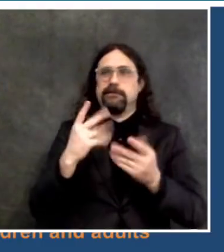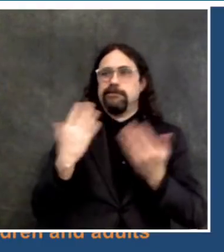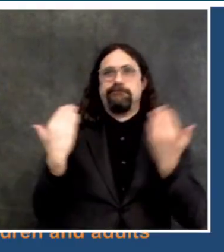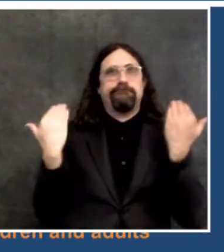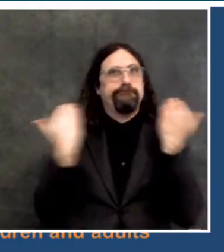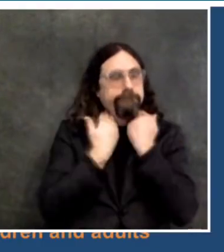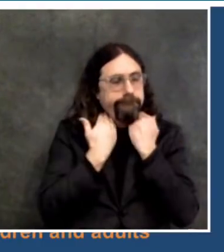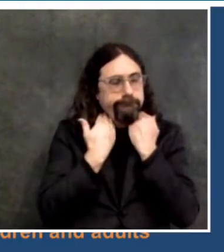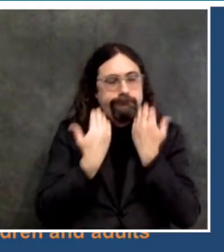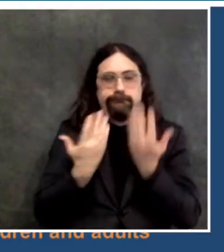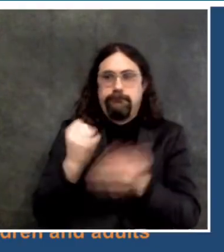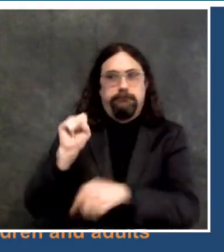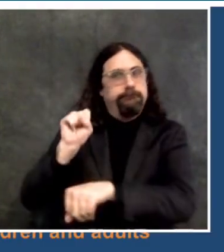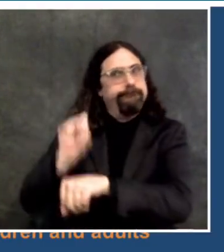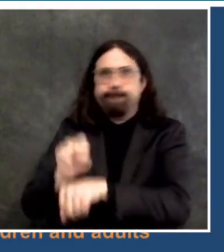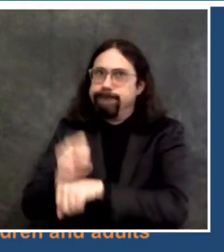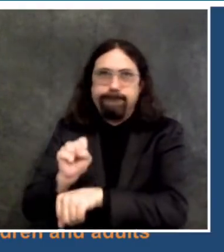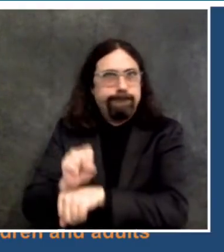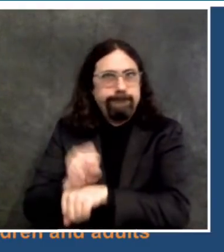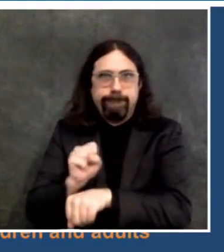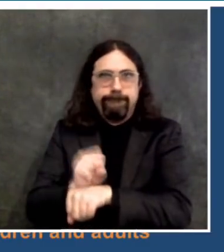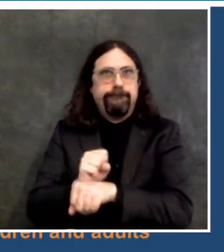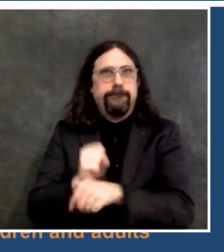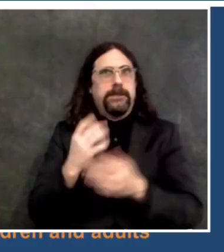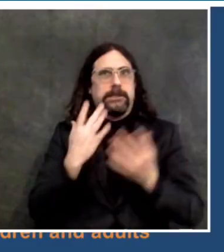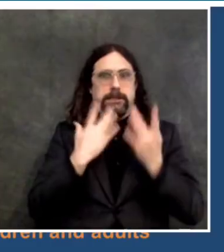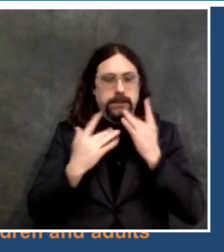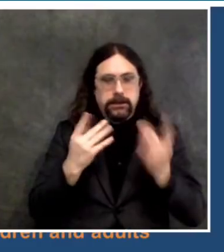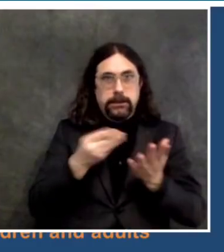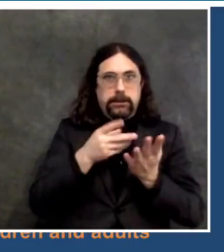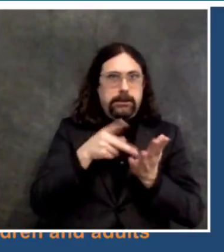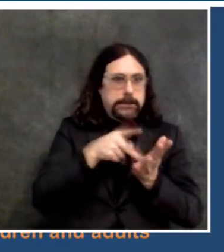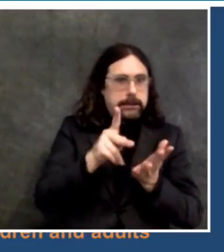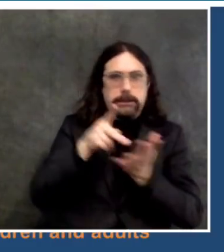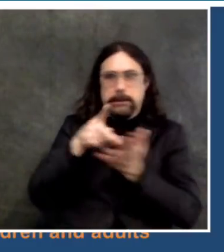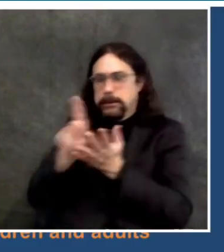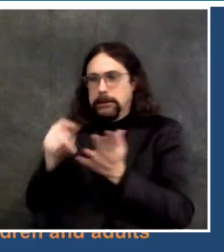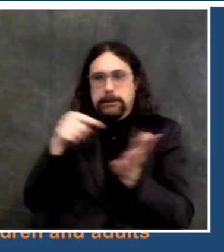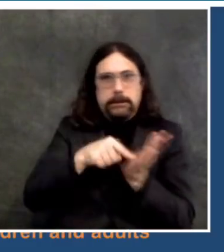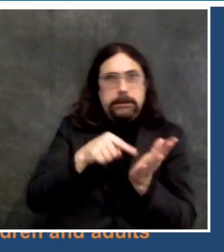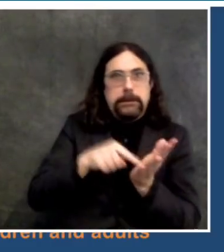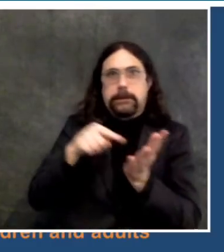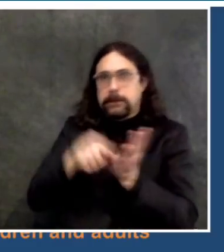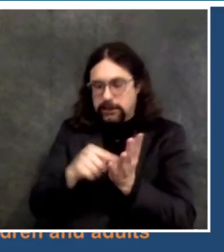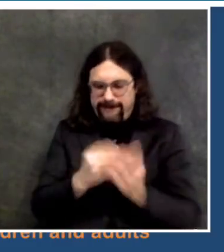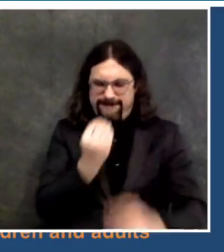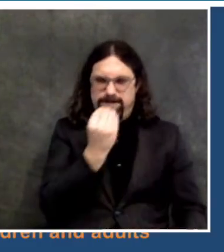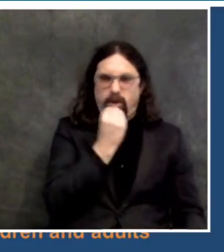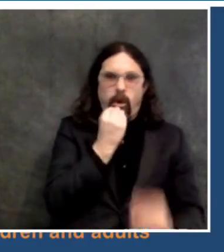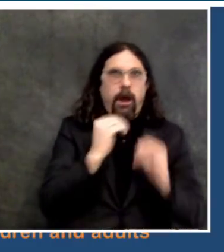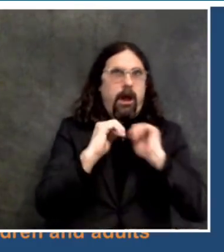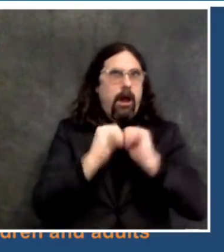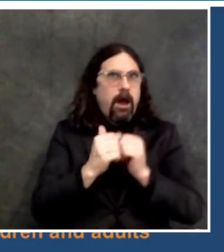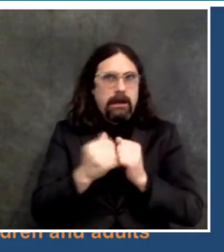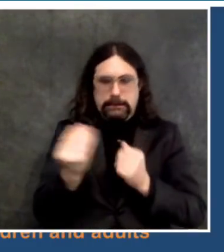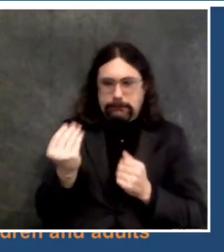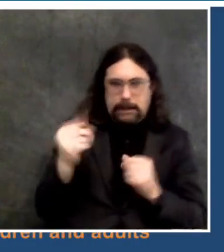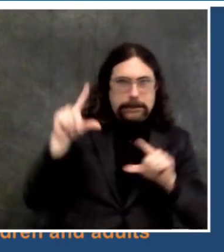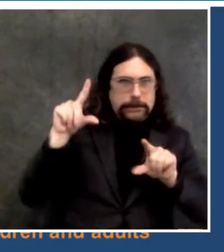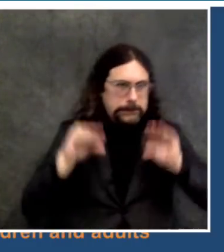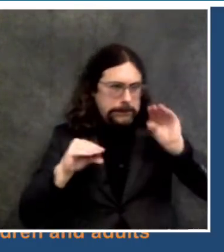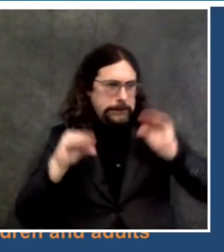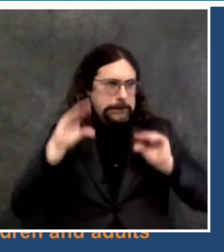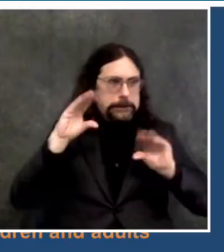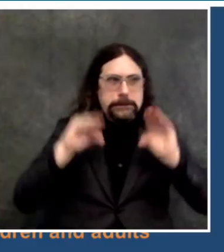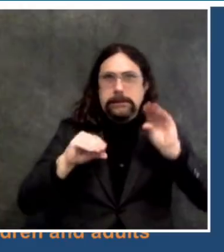pay for food. We can't have that in New York City. We have to help people more and more. I named a few weeks ago